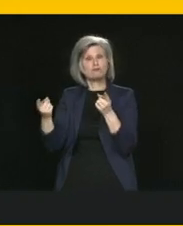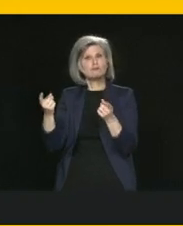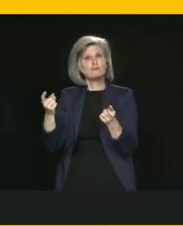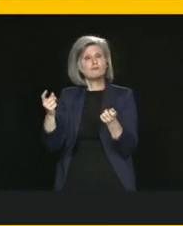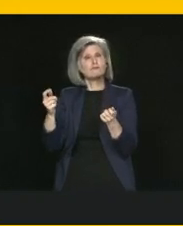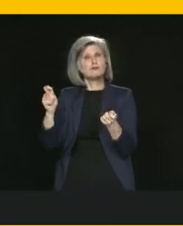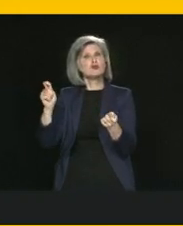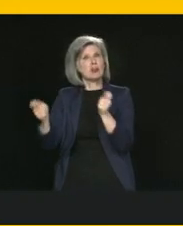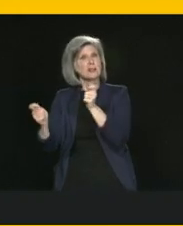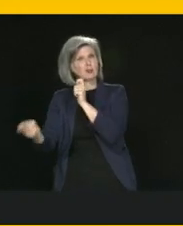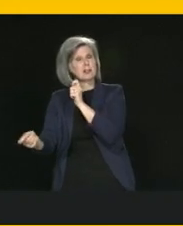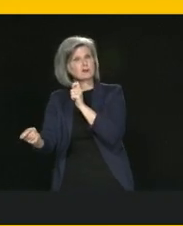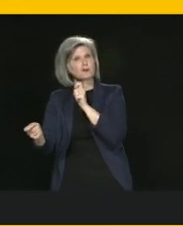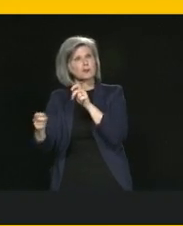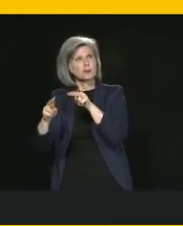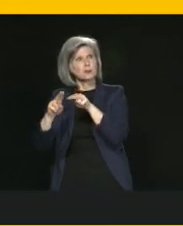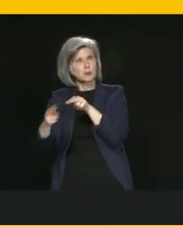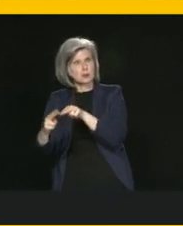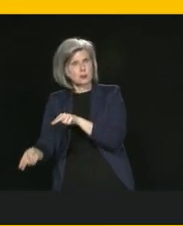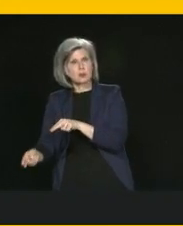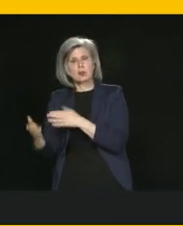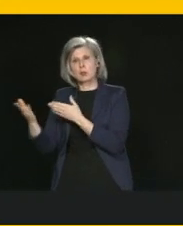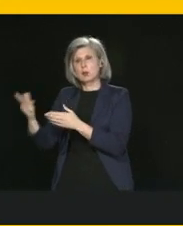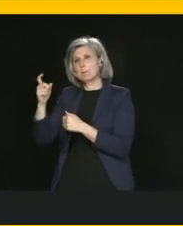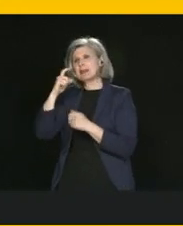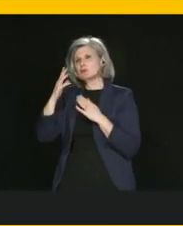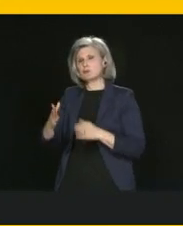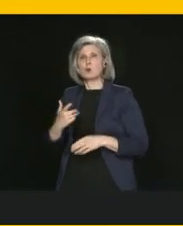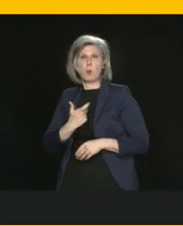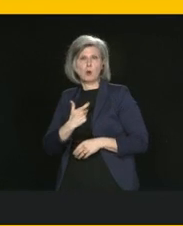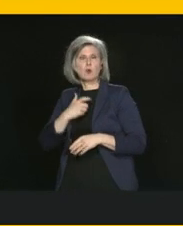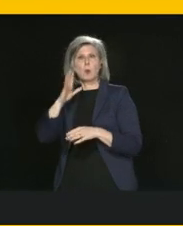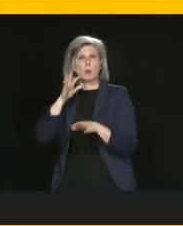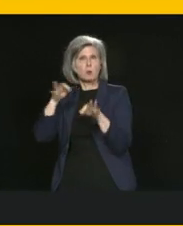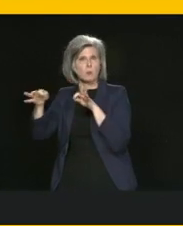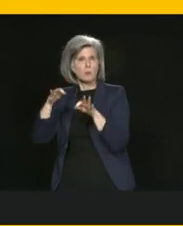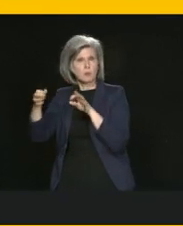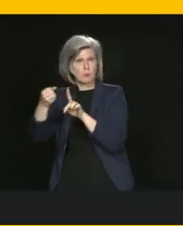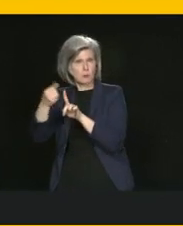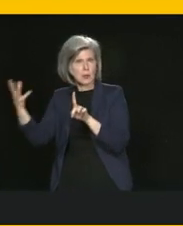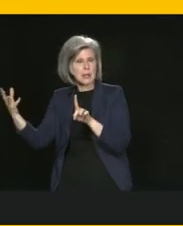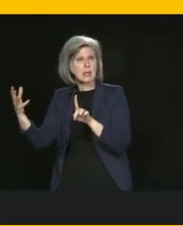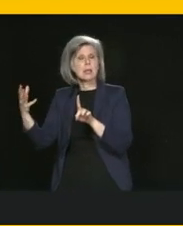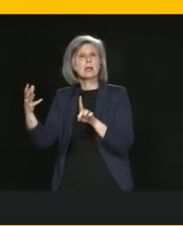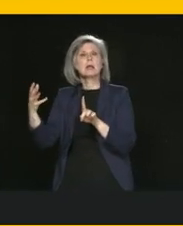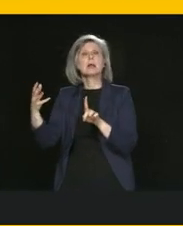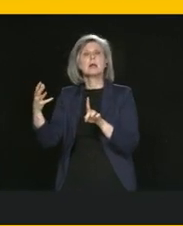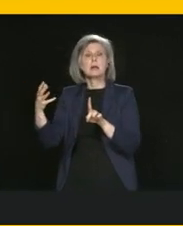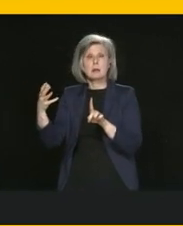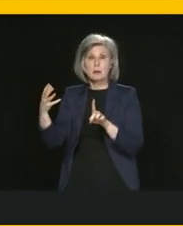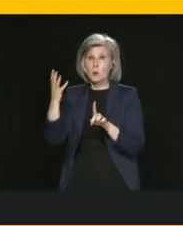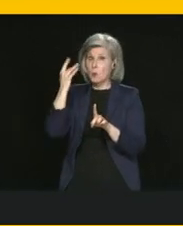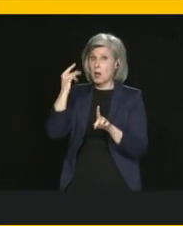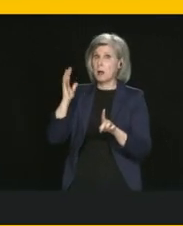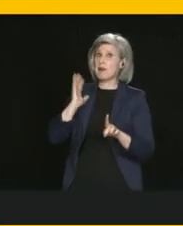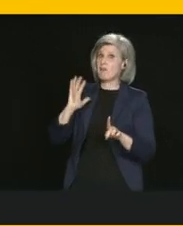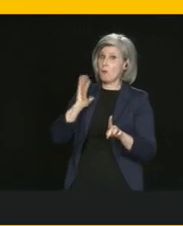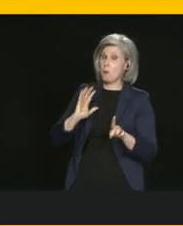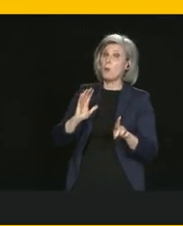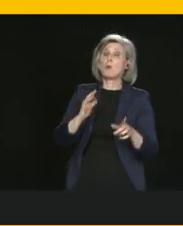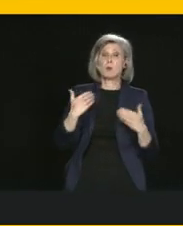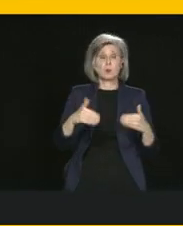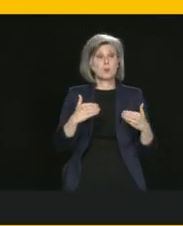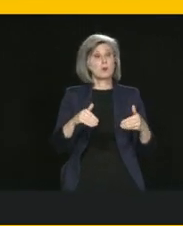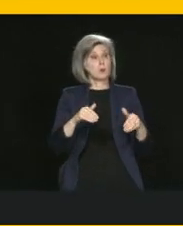make that even more precise, has said. Now, initially, we had a large number of CERB recipients because we